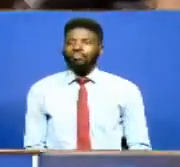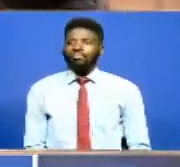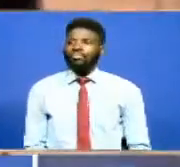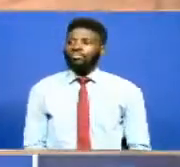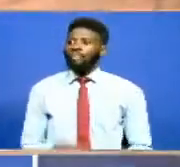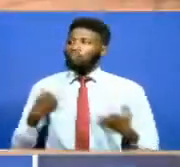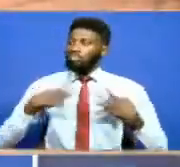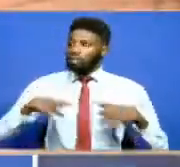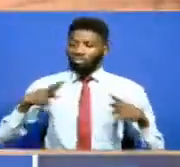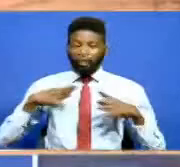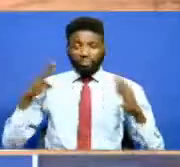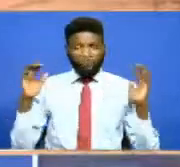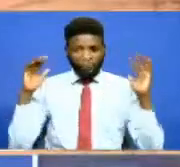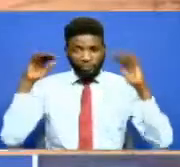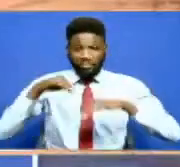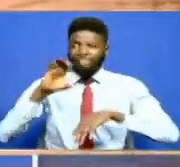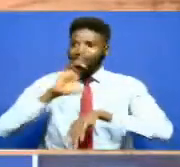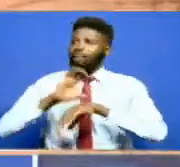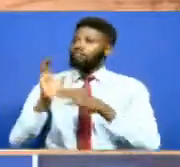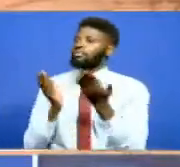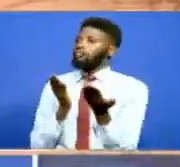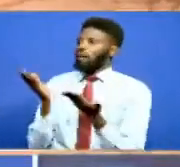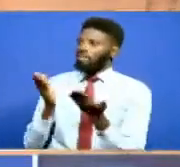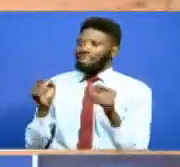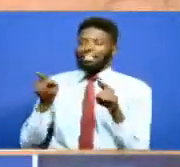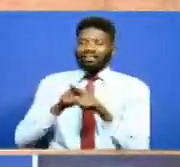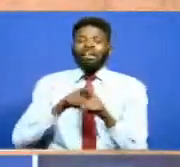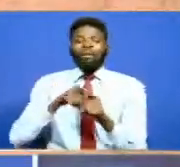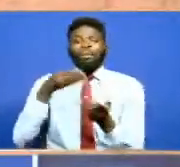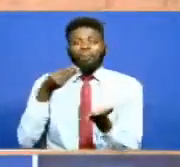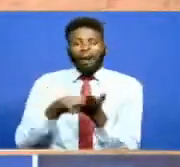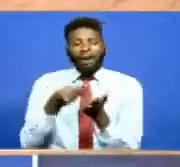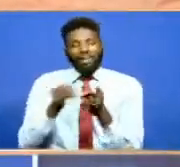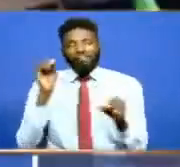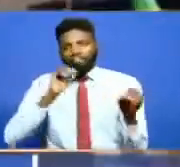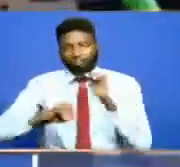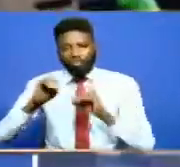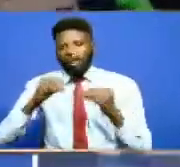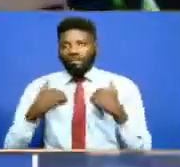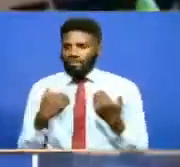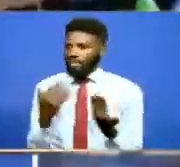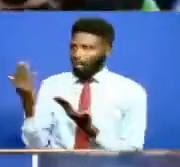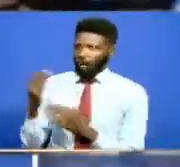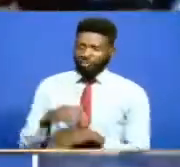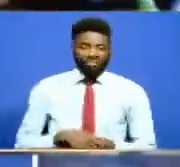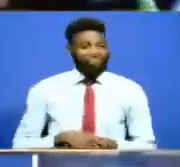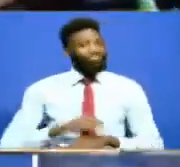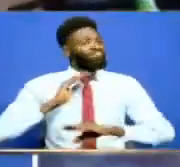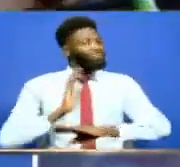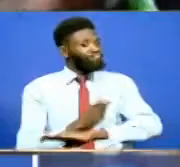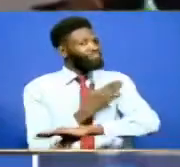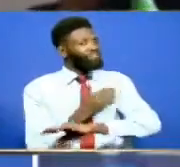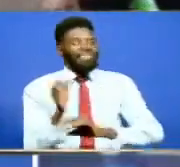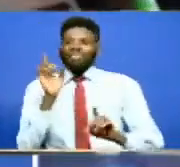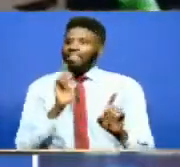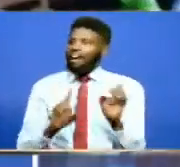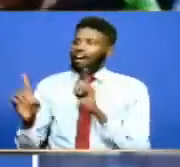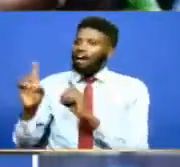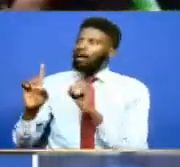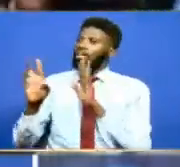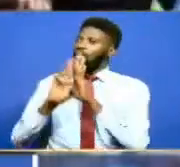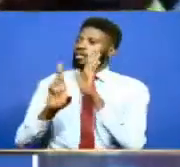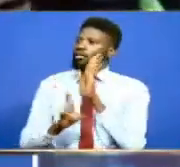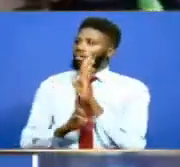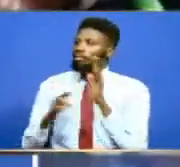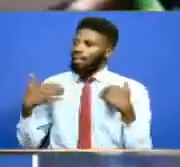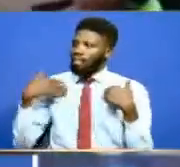Hundreds gathered for a church service come fundraiser. There was singing and dancing in defiance of the health protocols that required